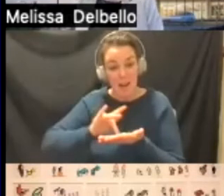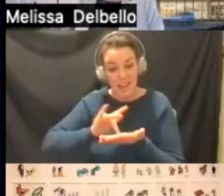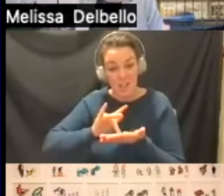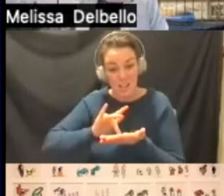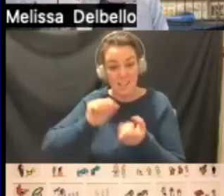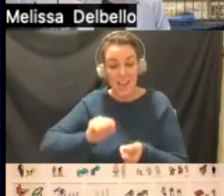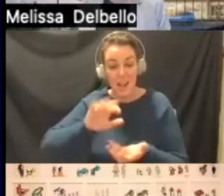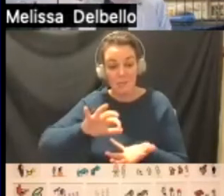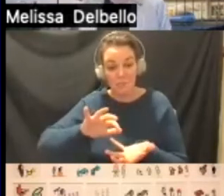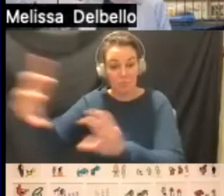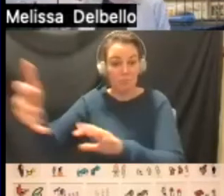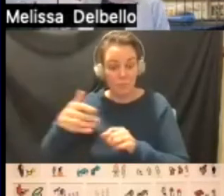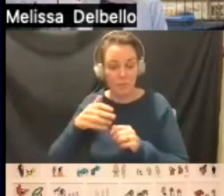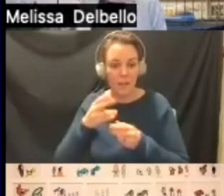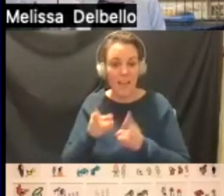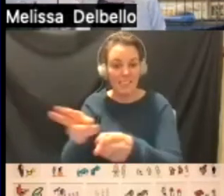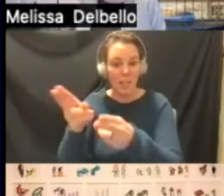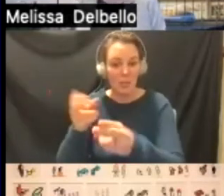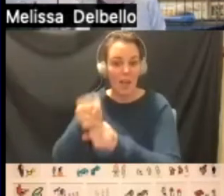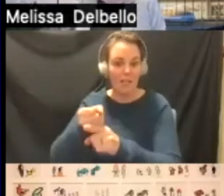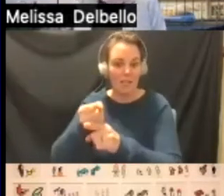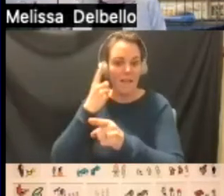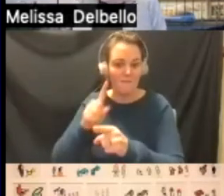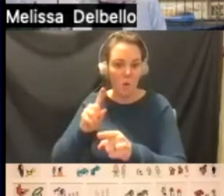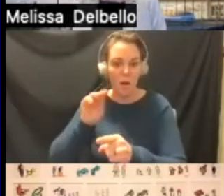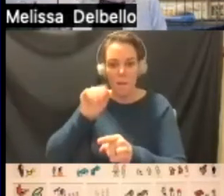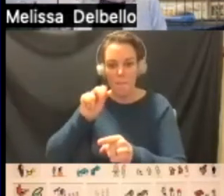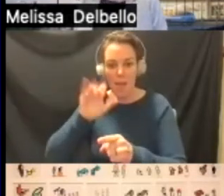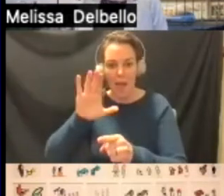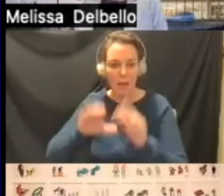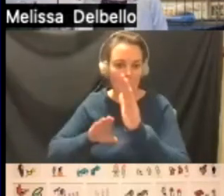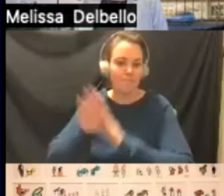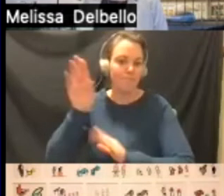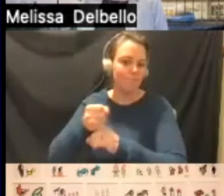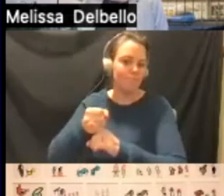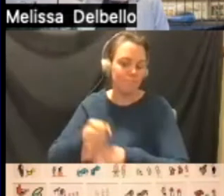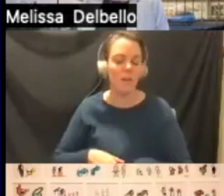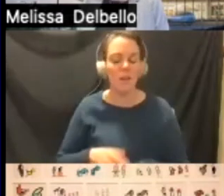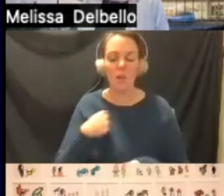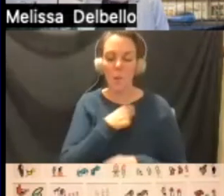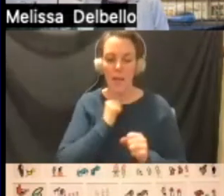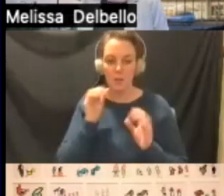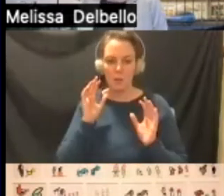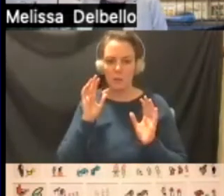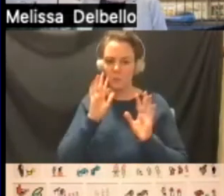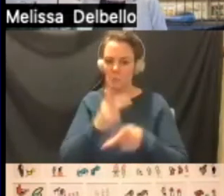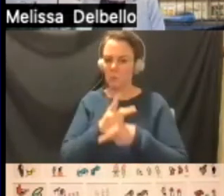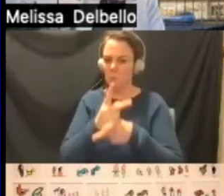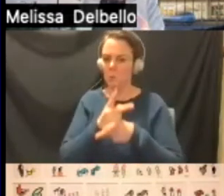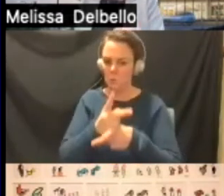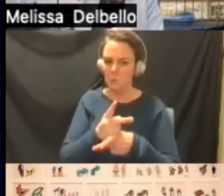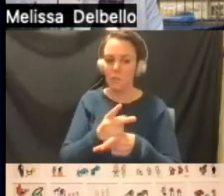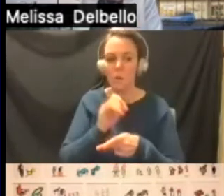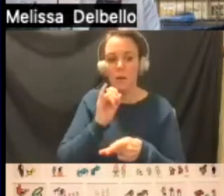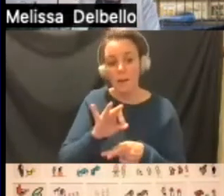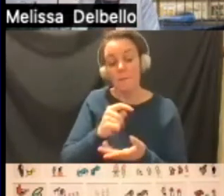or accelerate the onset of developing manic symptoms. And so you have to kind of keep that in mind as you treat them,